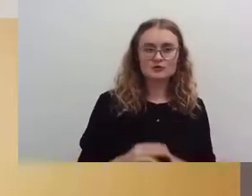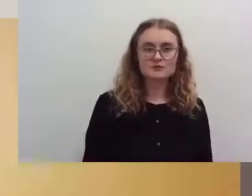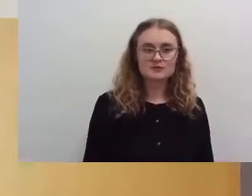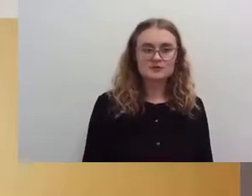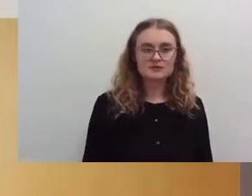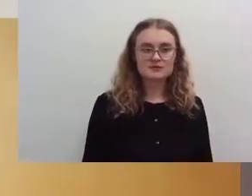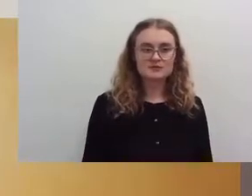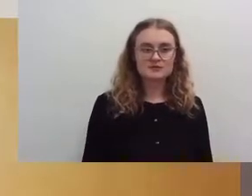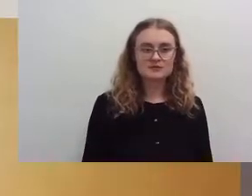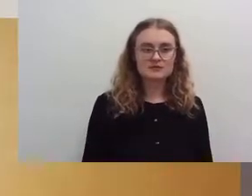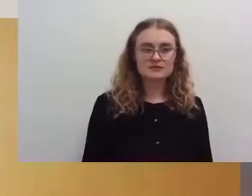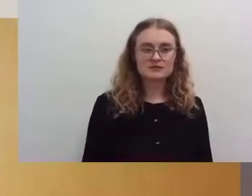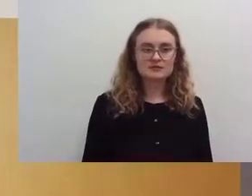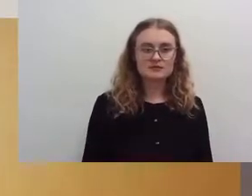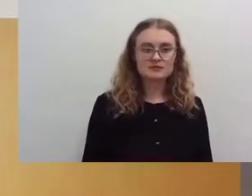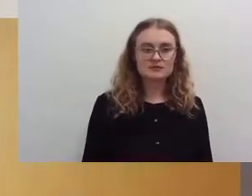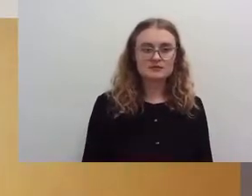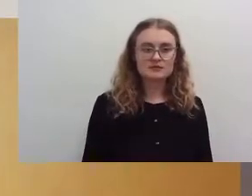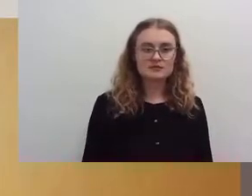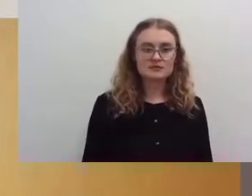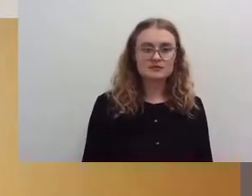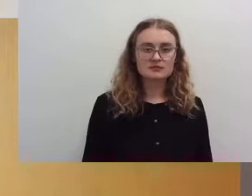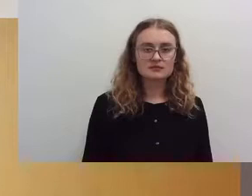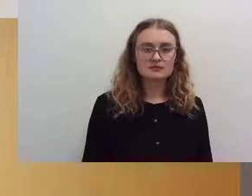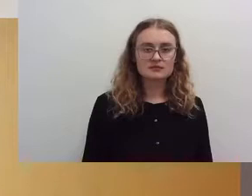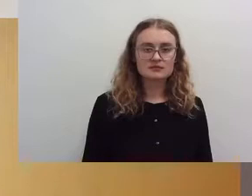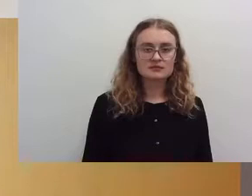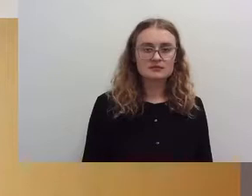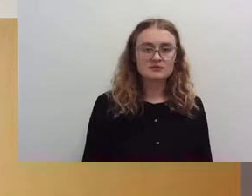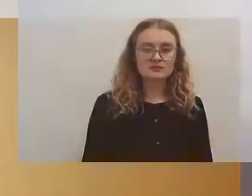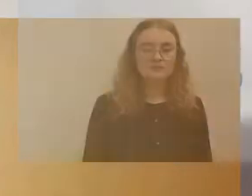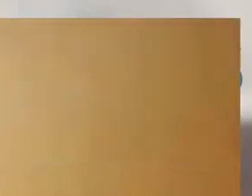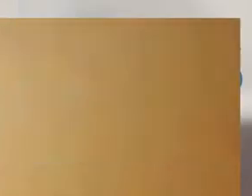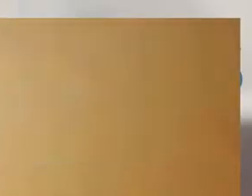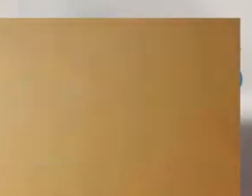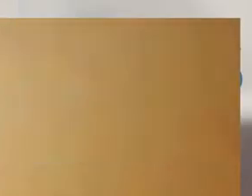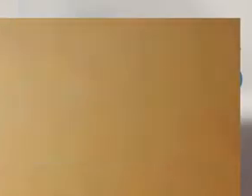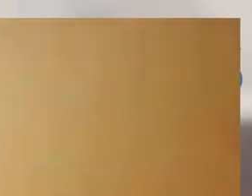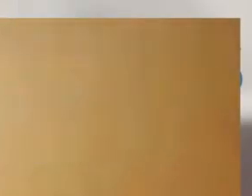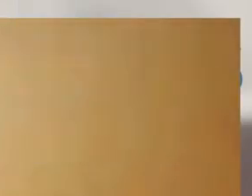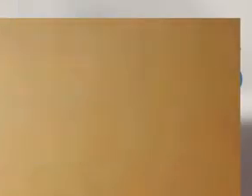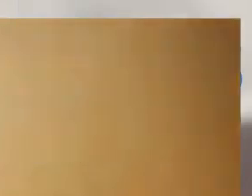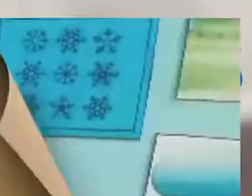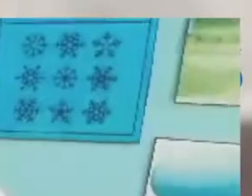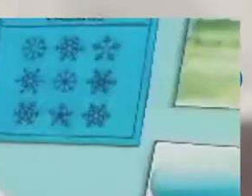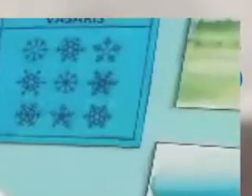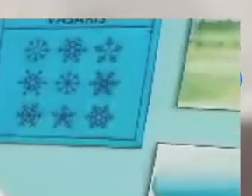Laimė būtų su mama keliauti